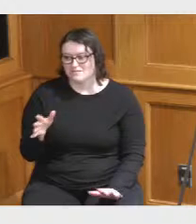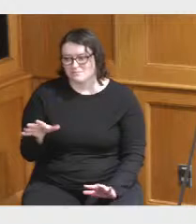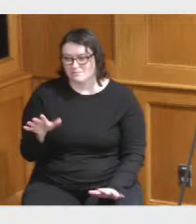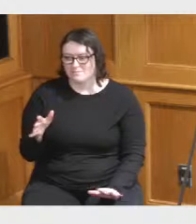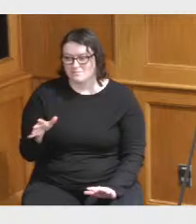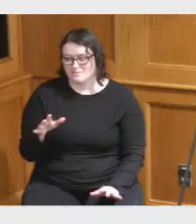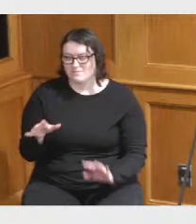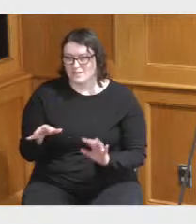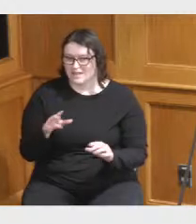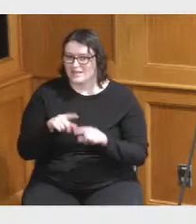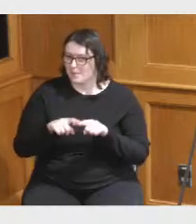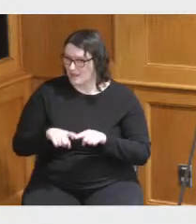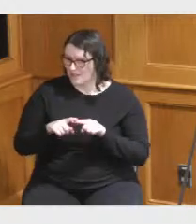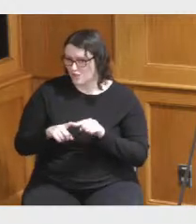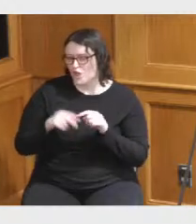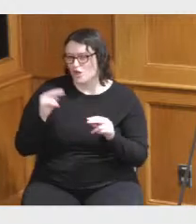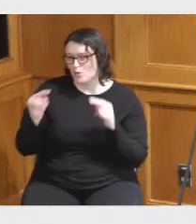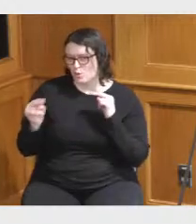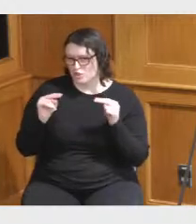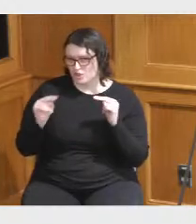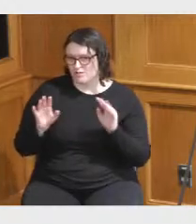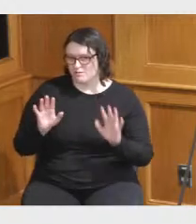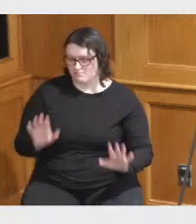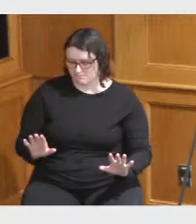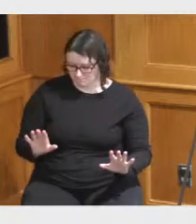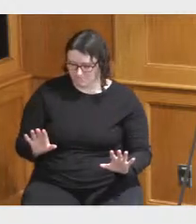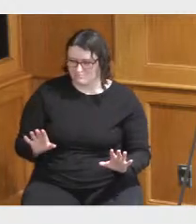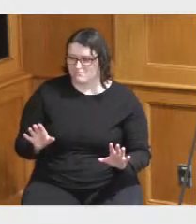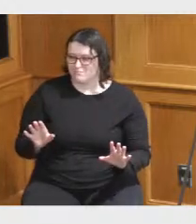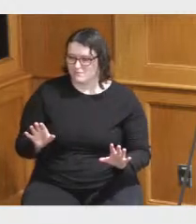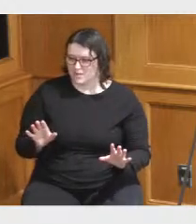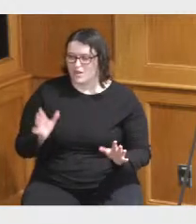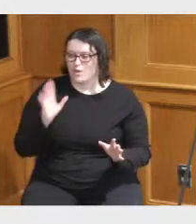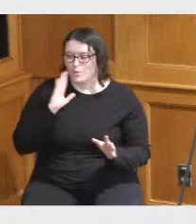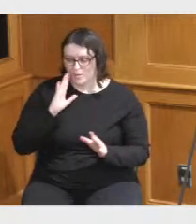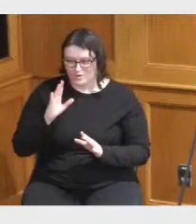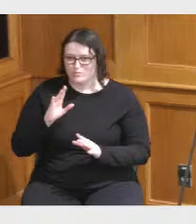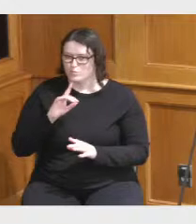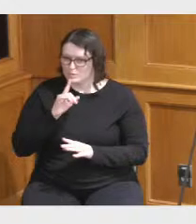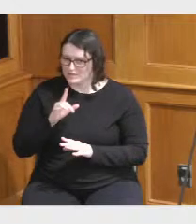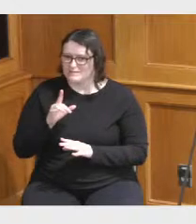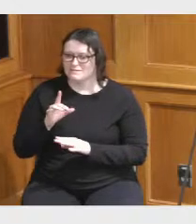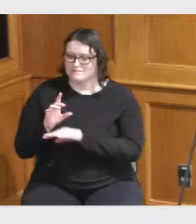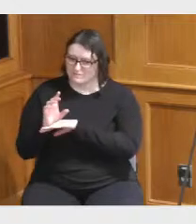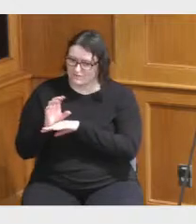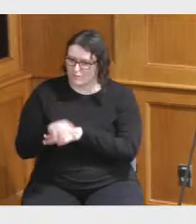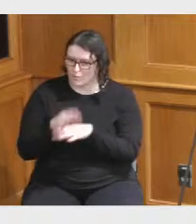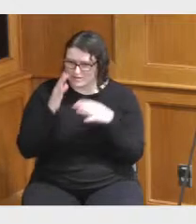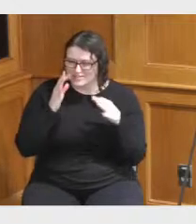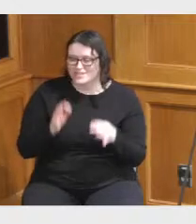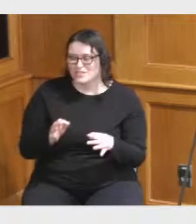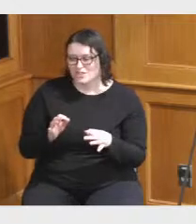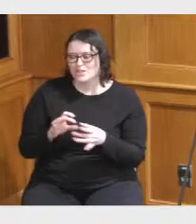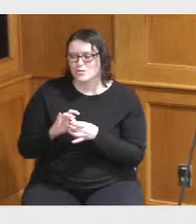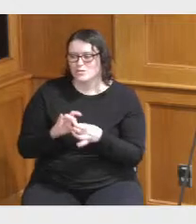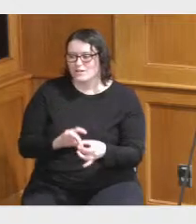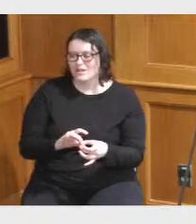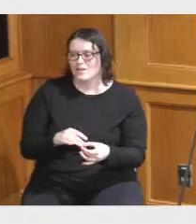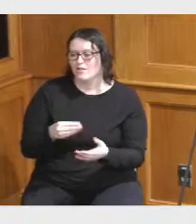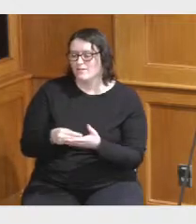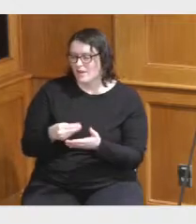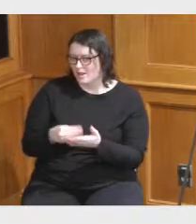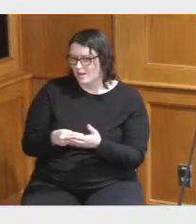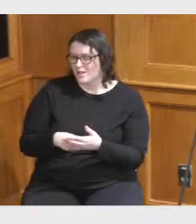ongoing negotiations, which will drive the decisions about how, funding